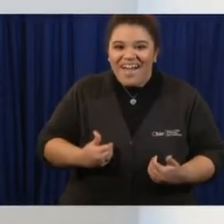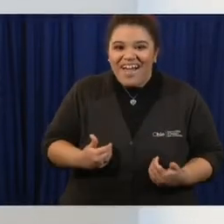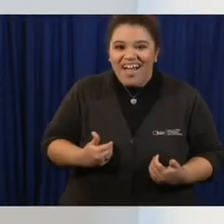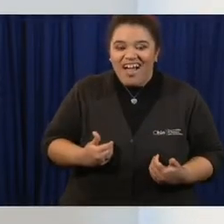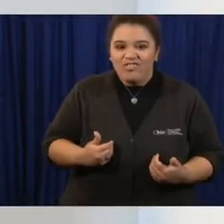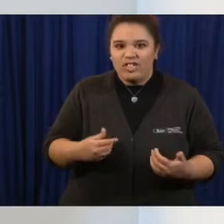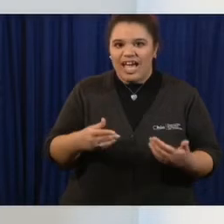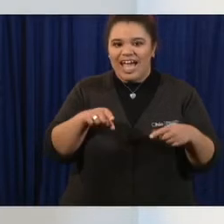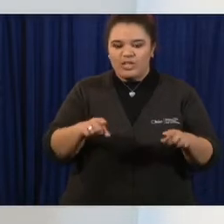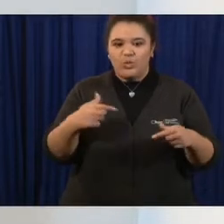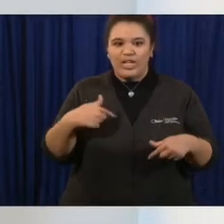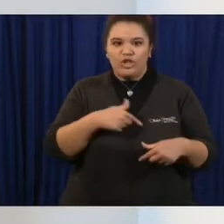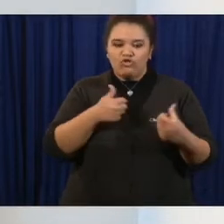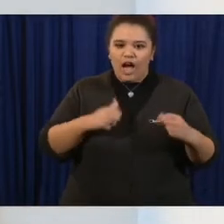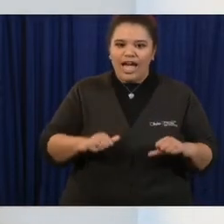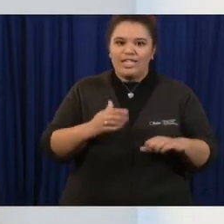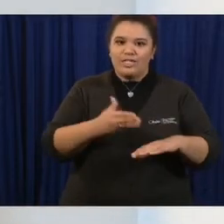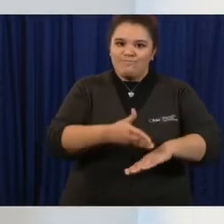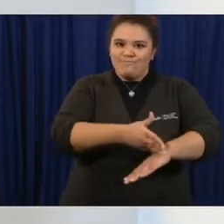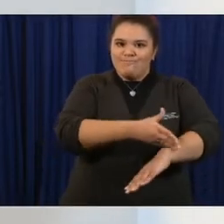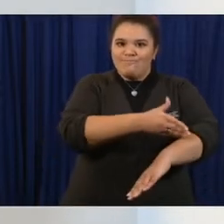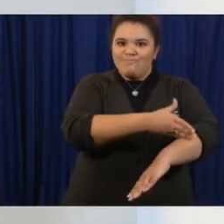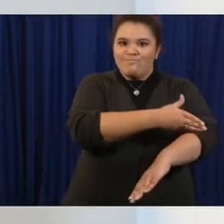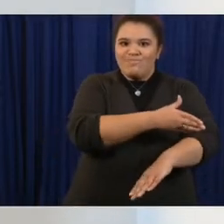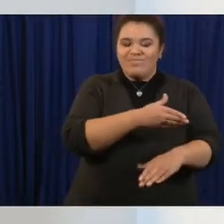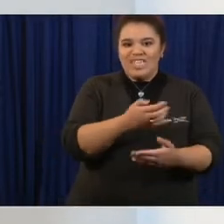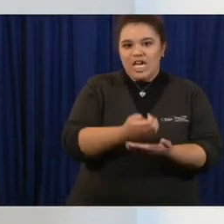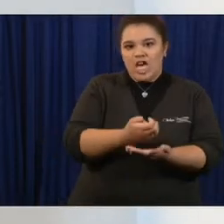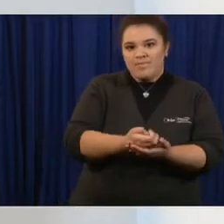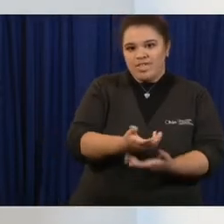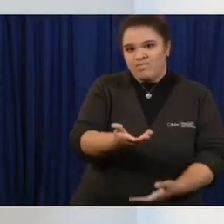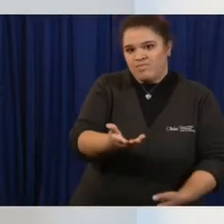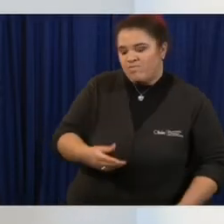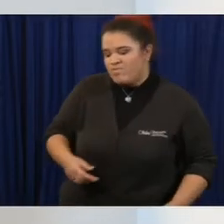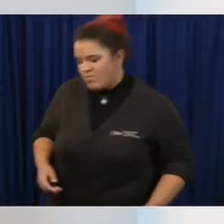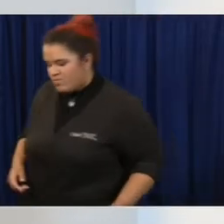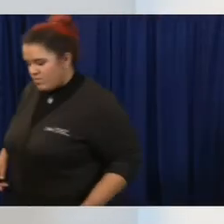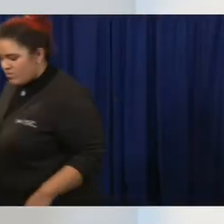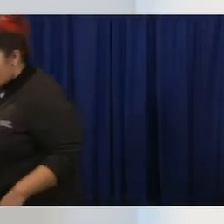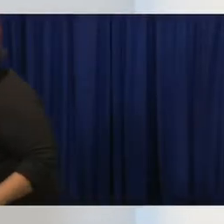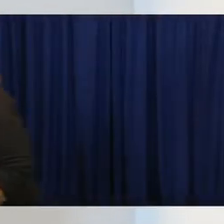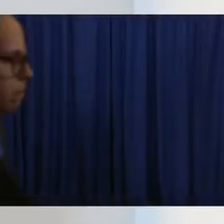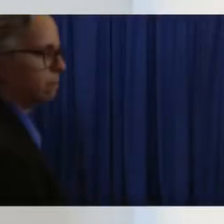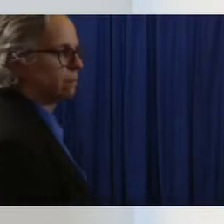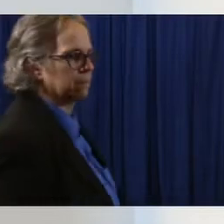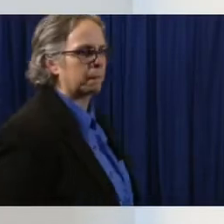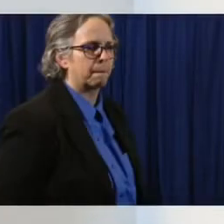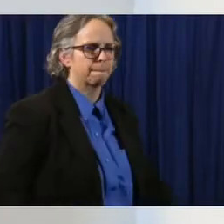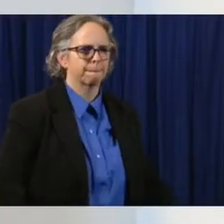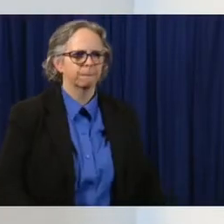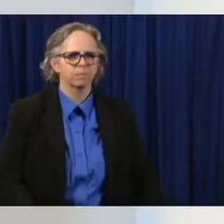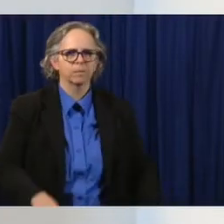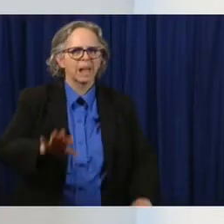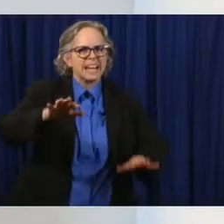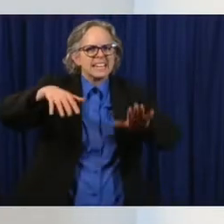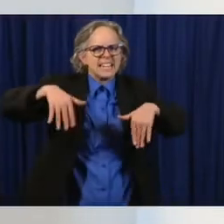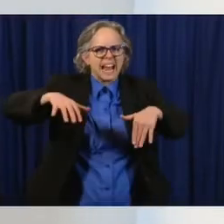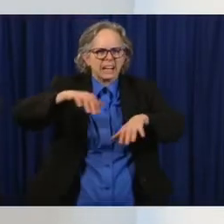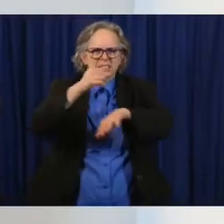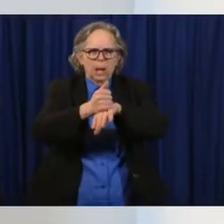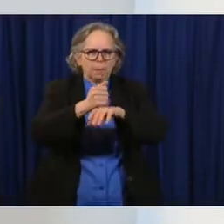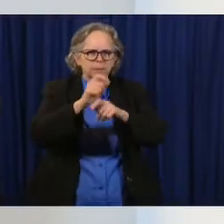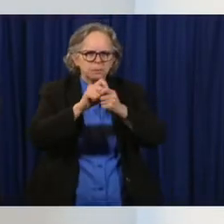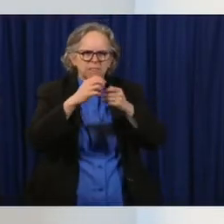Well, I don't want to get any specifics, in terms of that. That's the governor's decision. I just try to help bring the